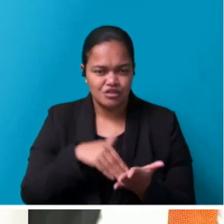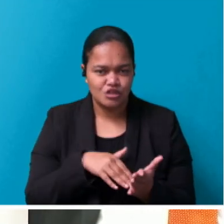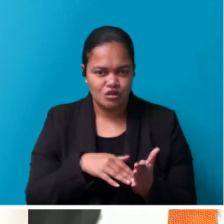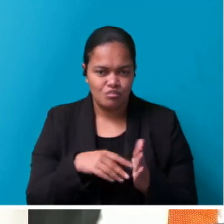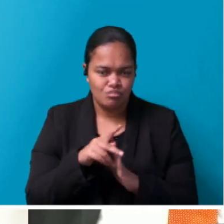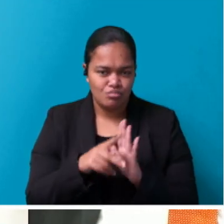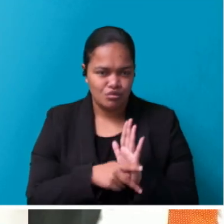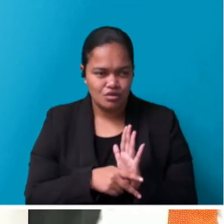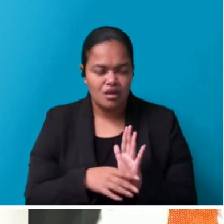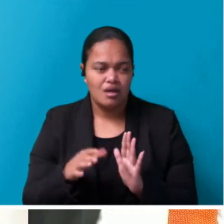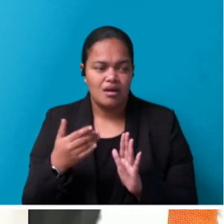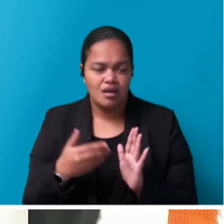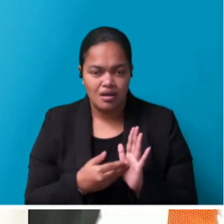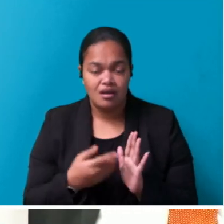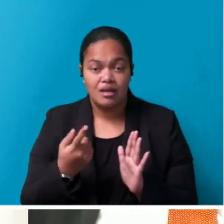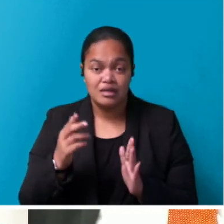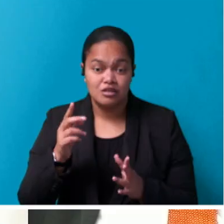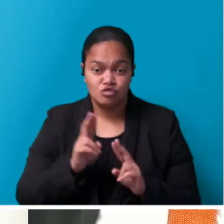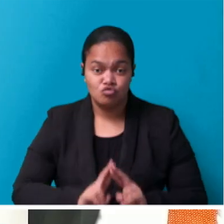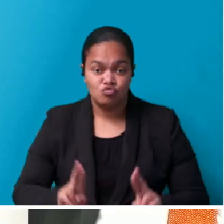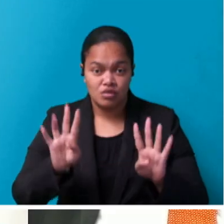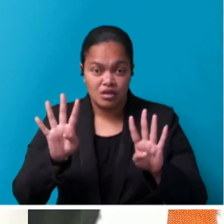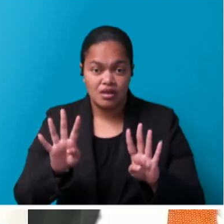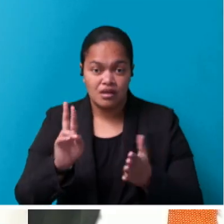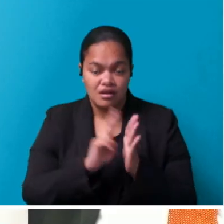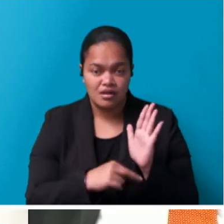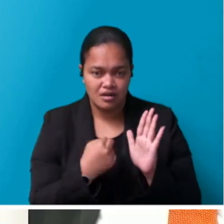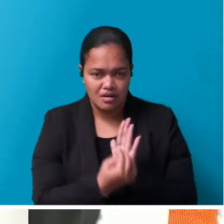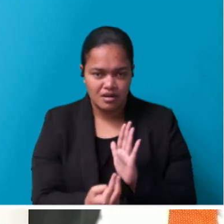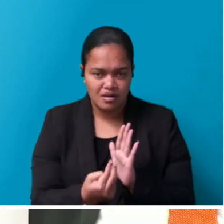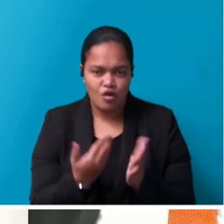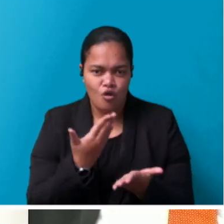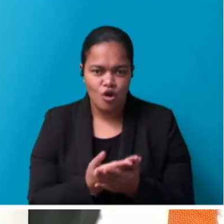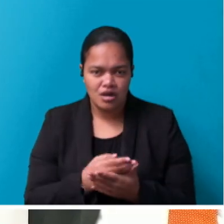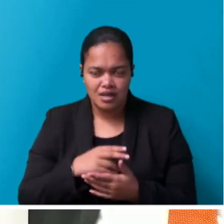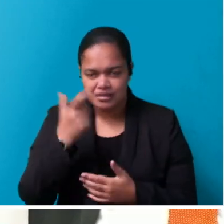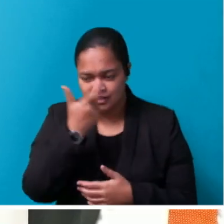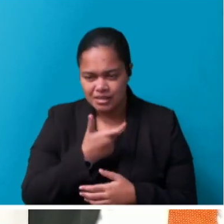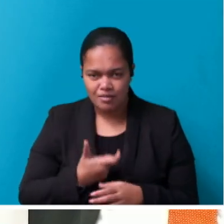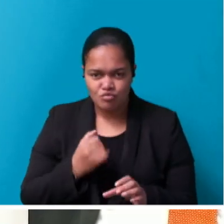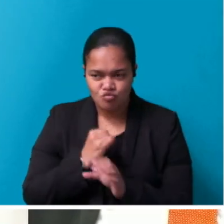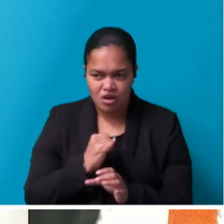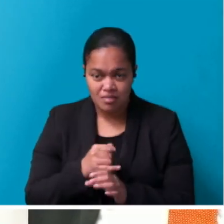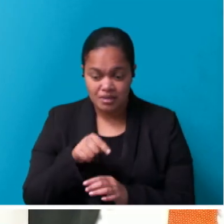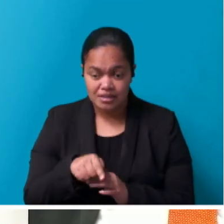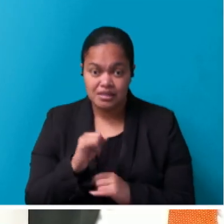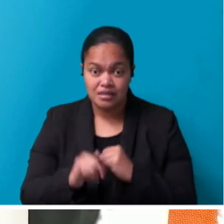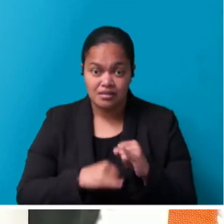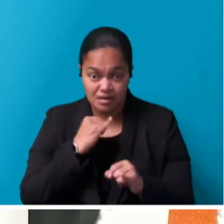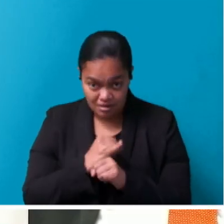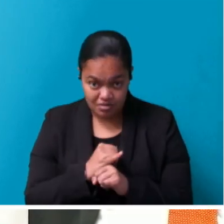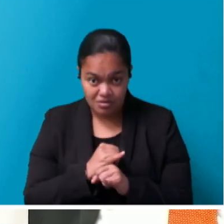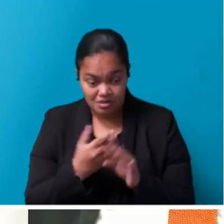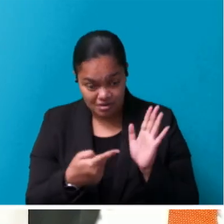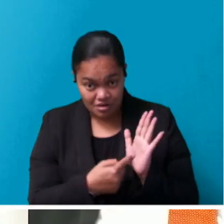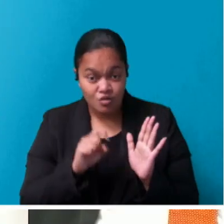Budapest Convention and the United Nations Convention Against Cybercrime. These international instruments will enhance our